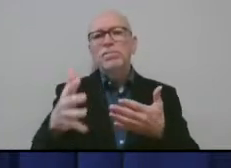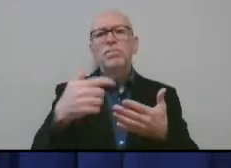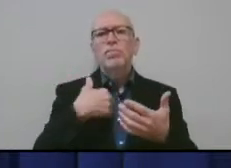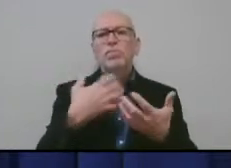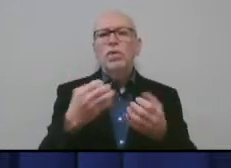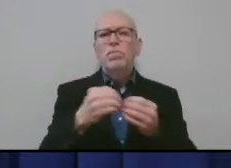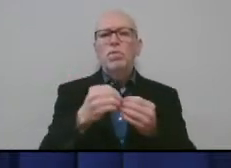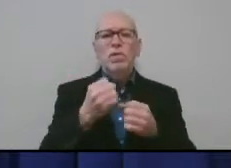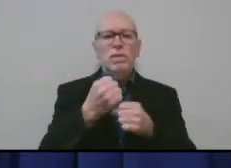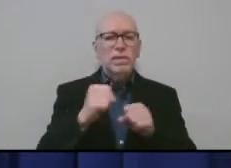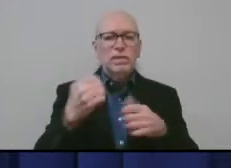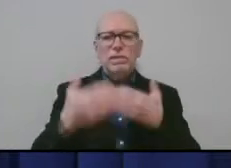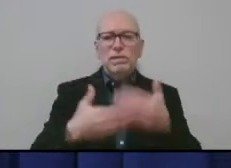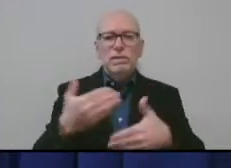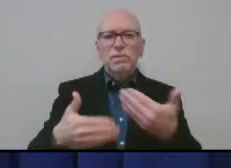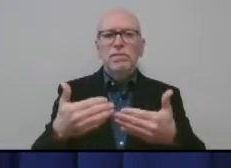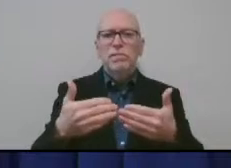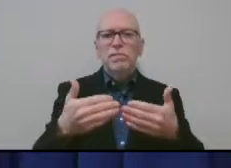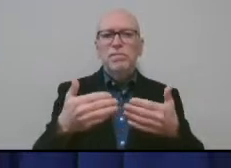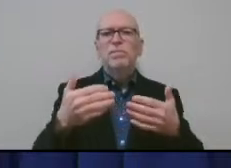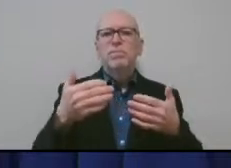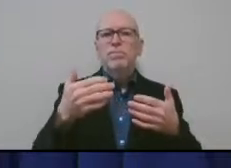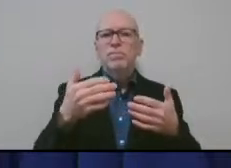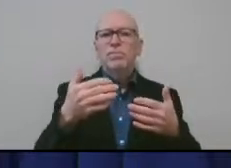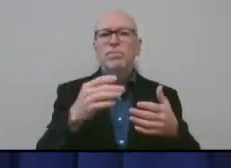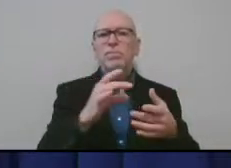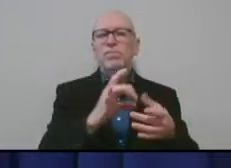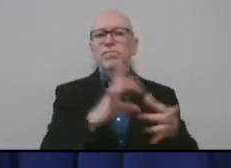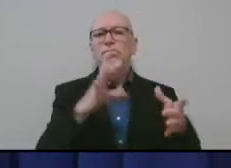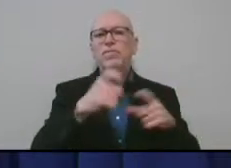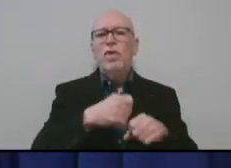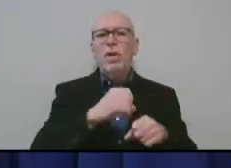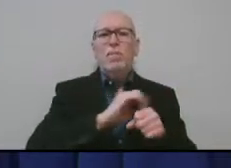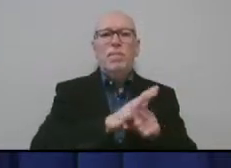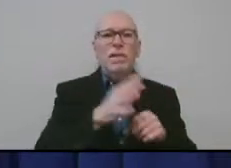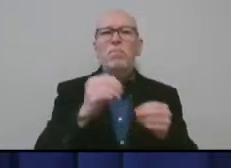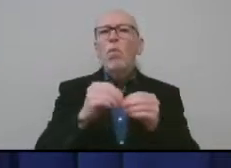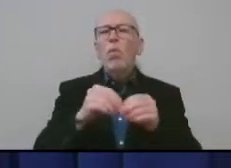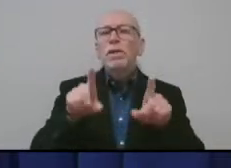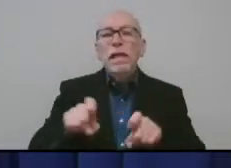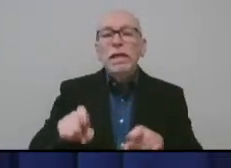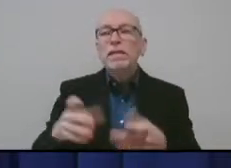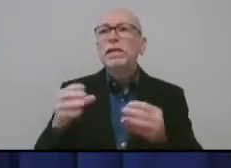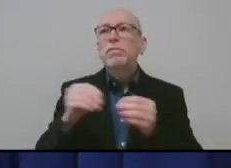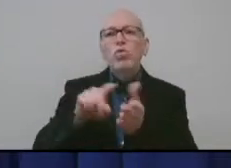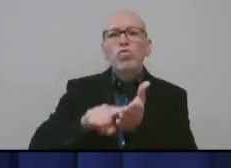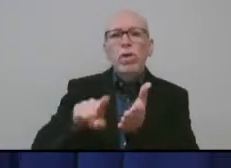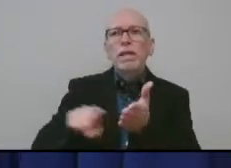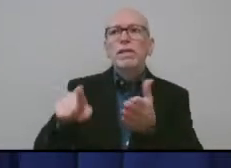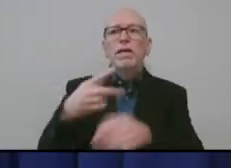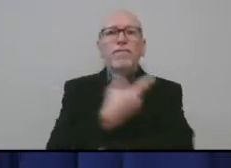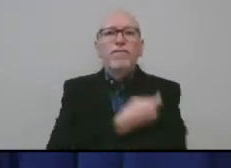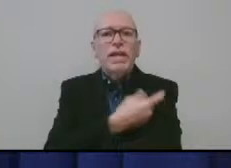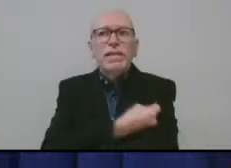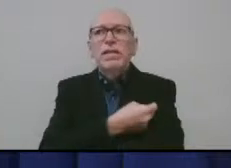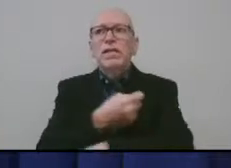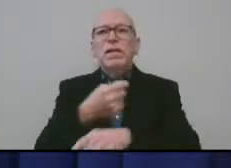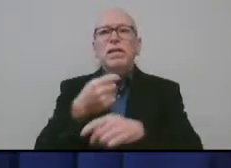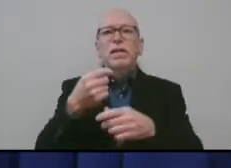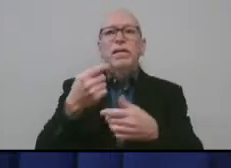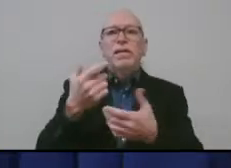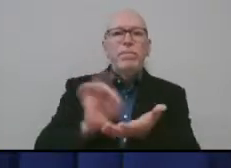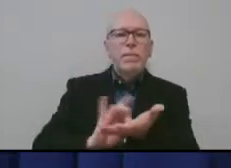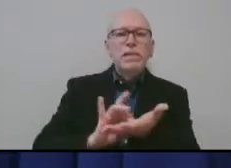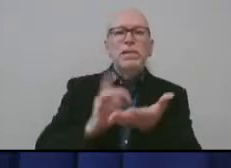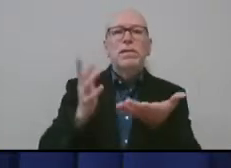swiftly move away from the pandemic. That's got to do with testing, that's got to do with tracing, that's got to do with vaccinations, that's got to do with therapeutics.